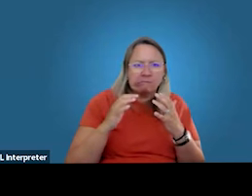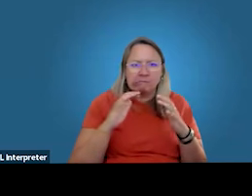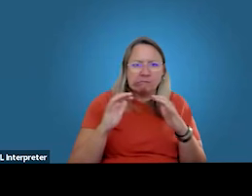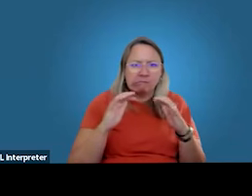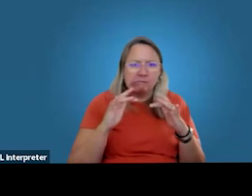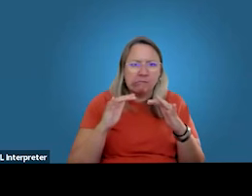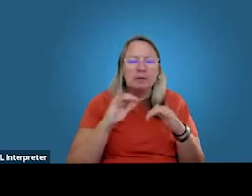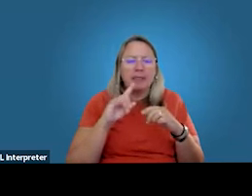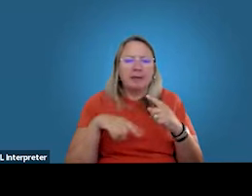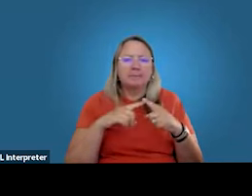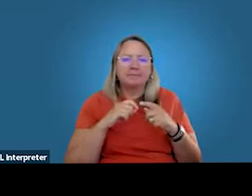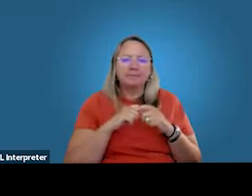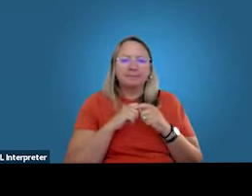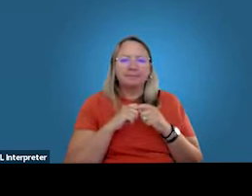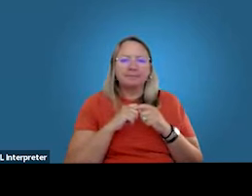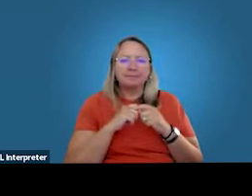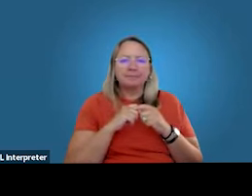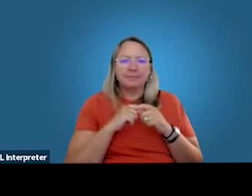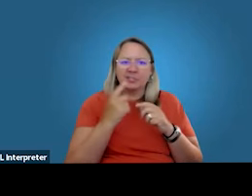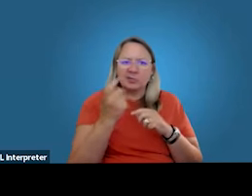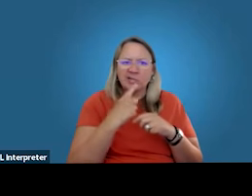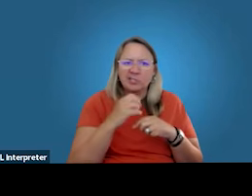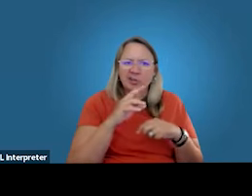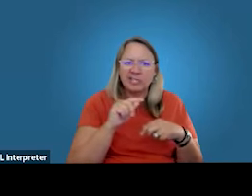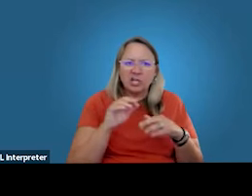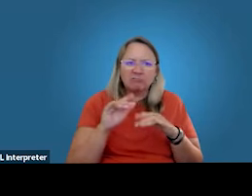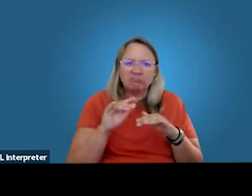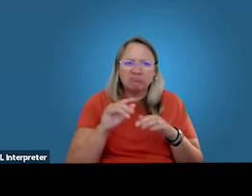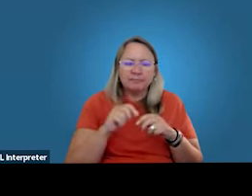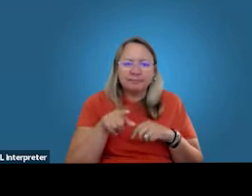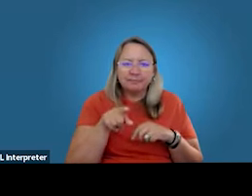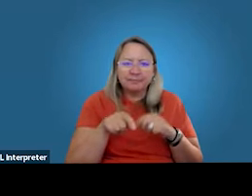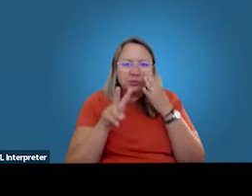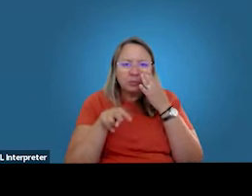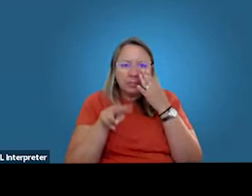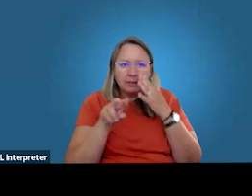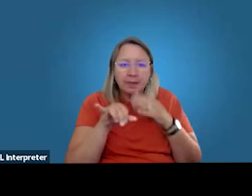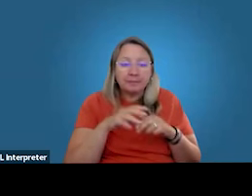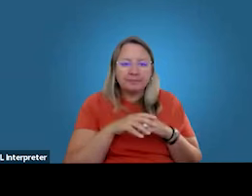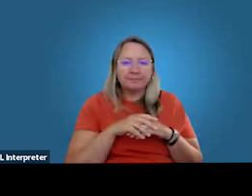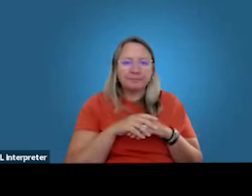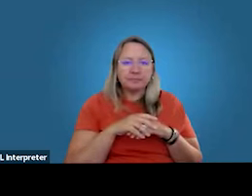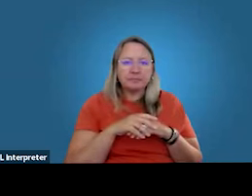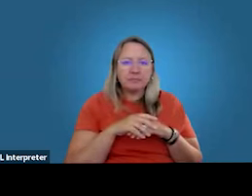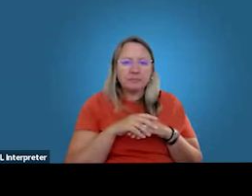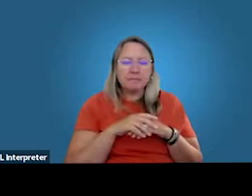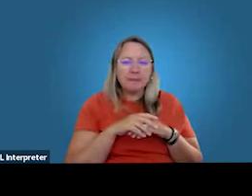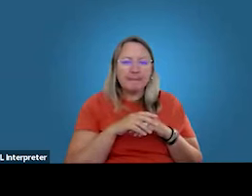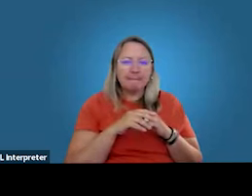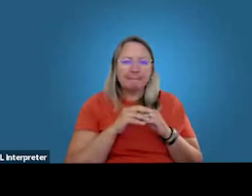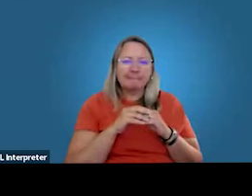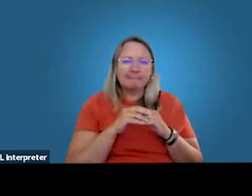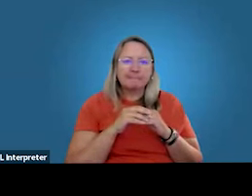we've got a question about the art. Can you talk about the strategy of leaving the ending unwritten and inviting the audience to help you create the desired